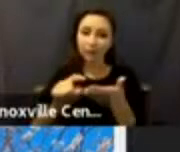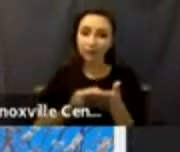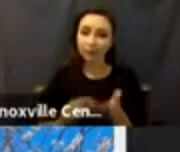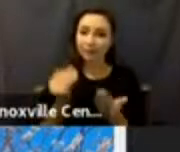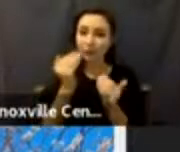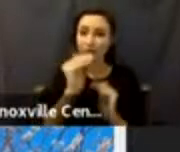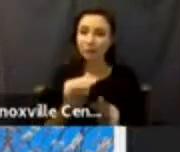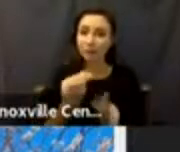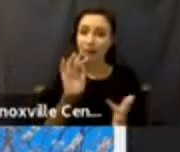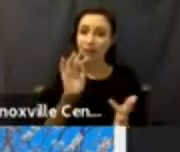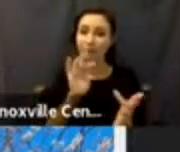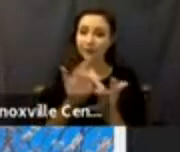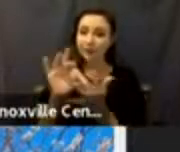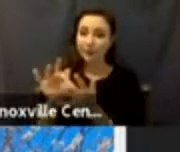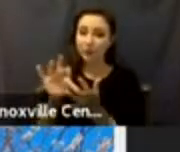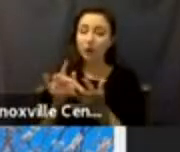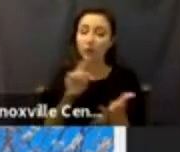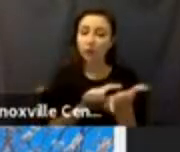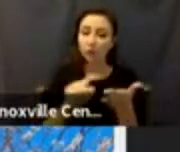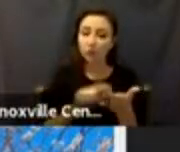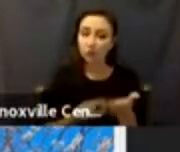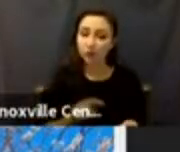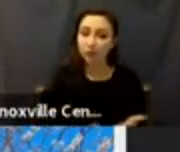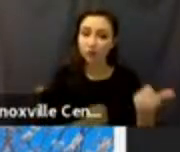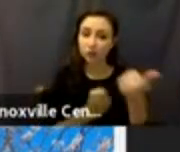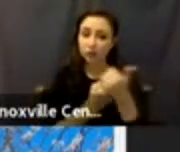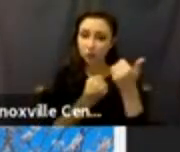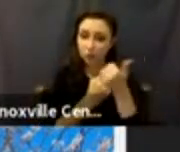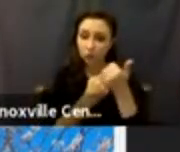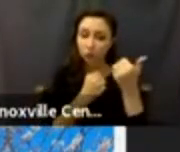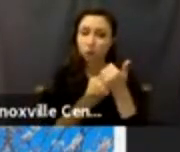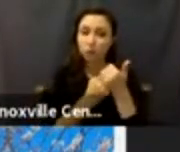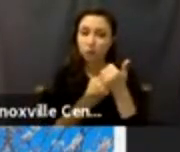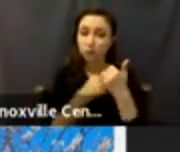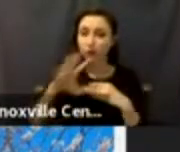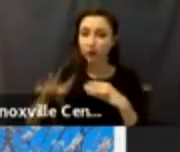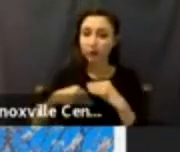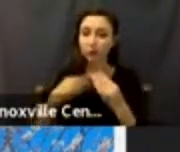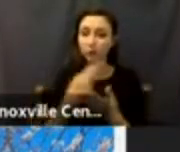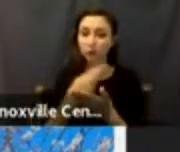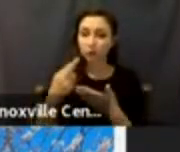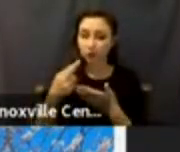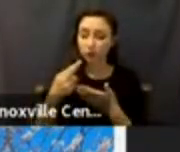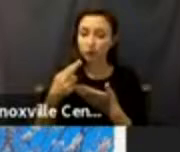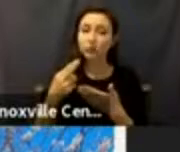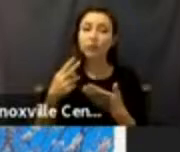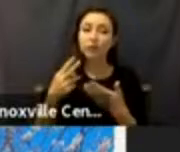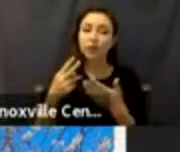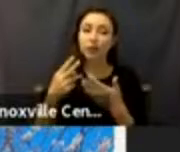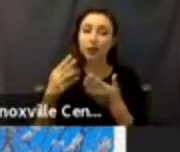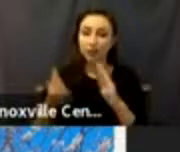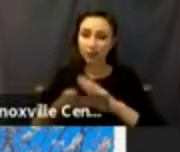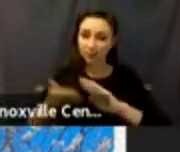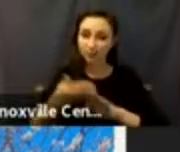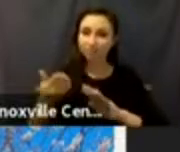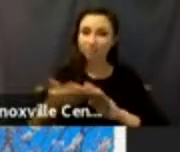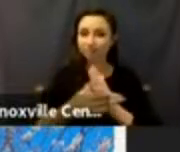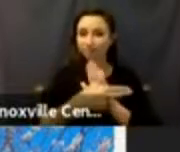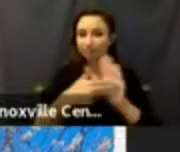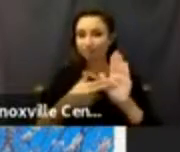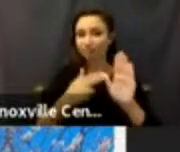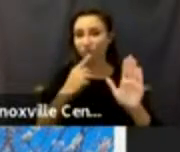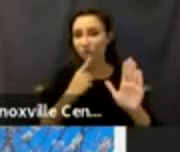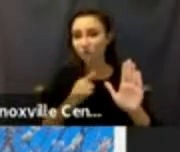contact tracing in order to support additional resource operations, we are representing this benchmark as